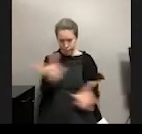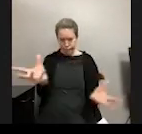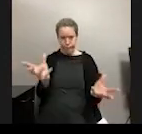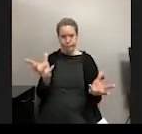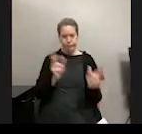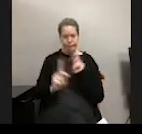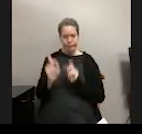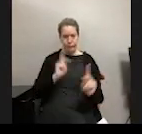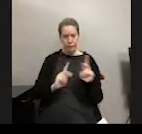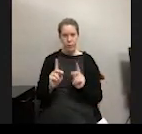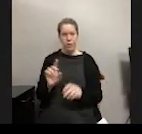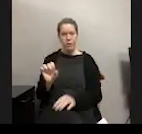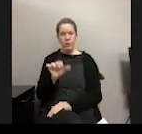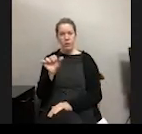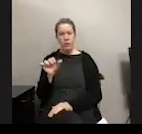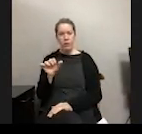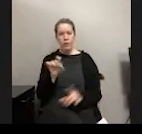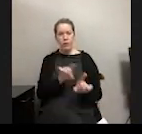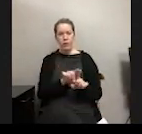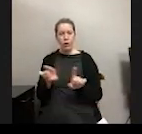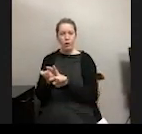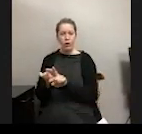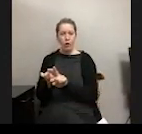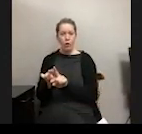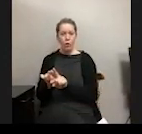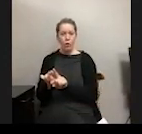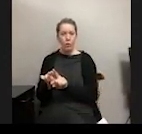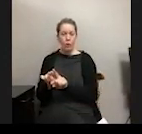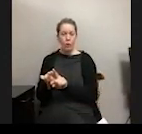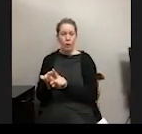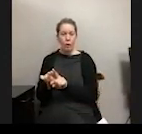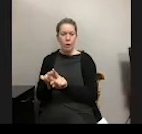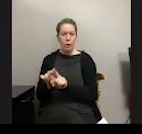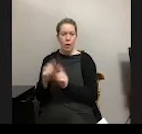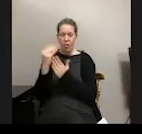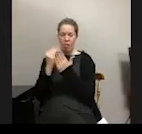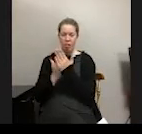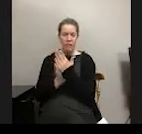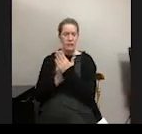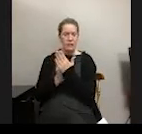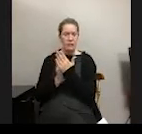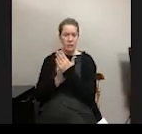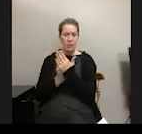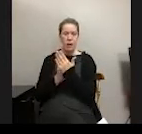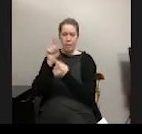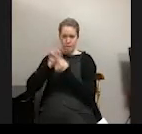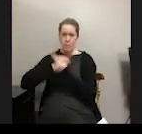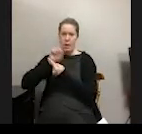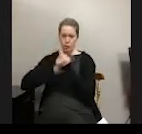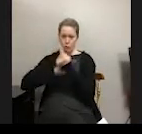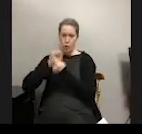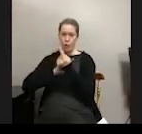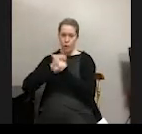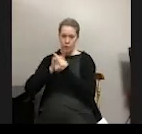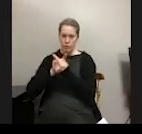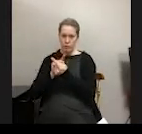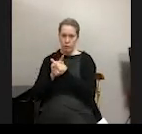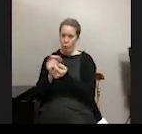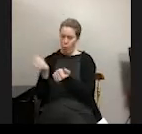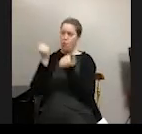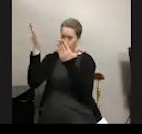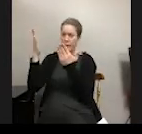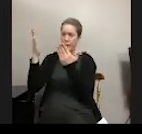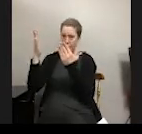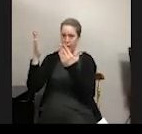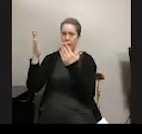the Neighborhood and Arts Network that has a huge list of amazing mentors. I'd highly recommend people check that out so they can then